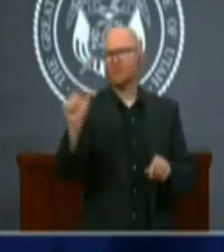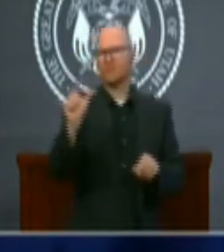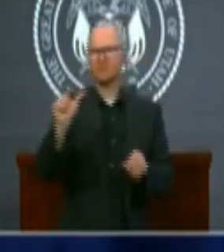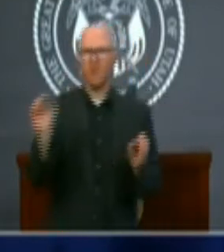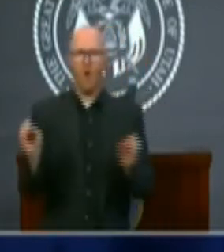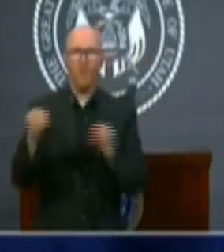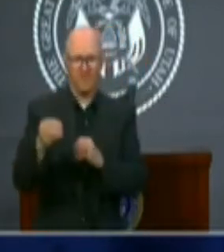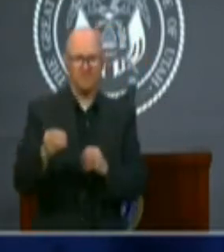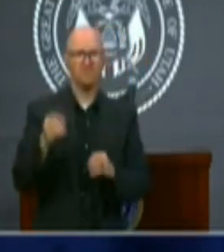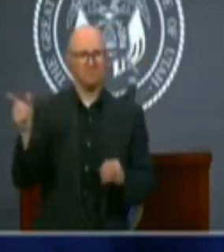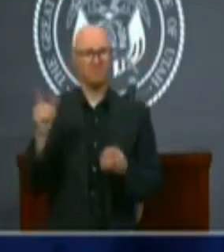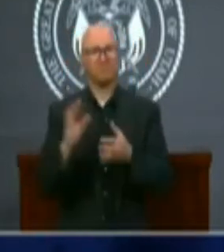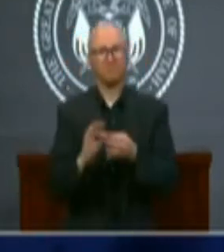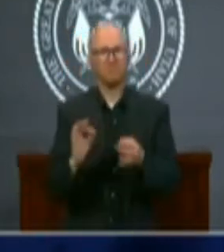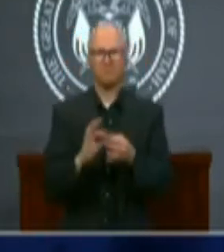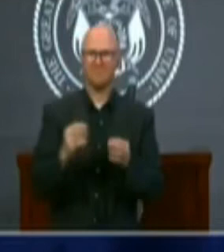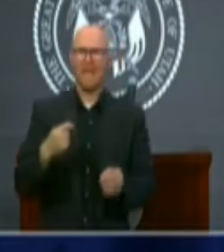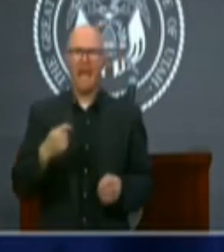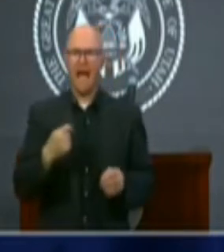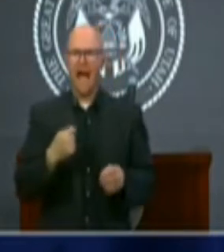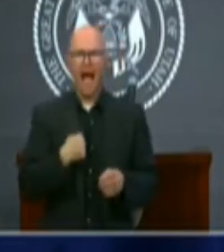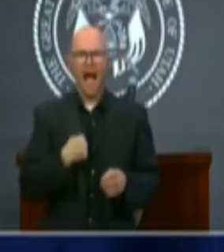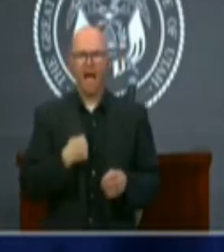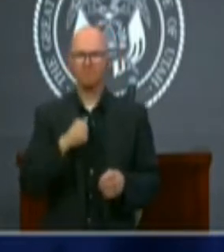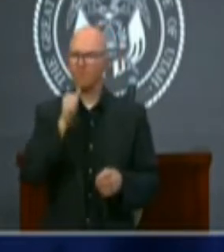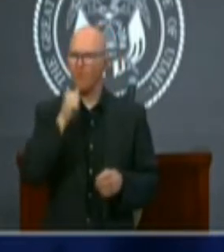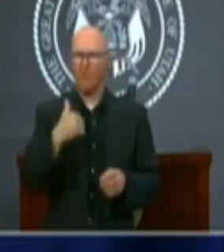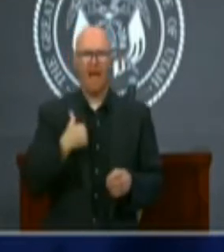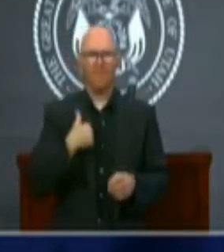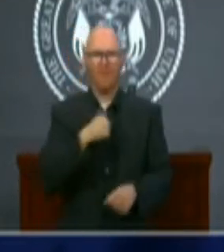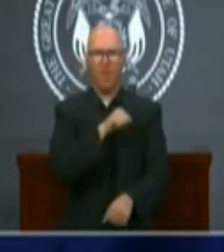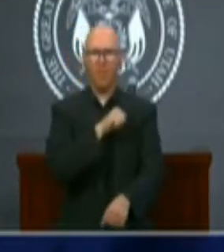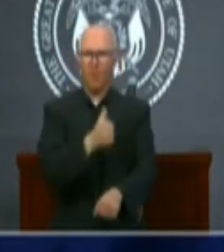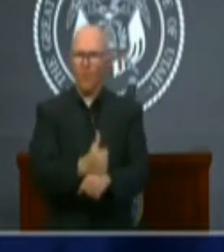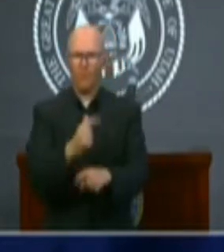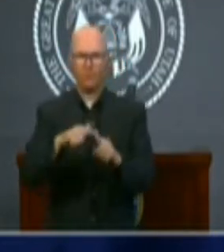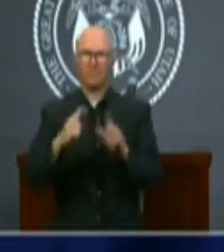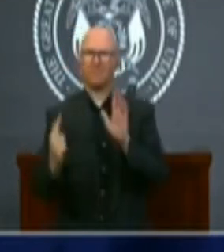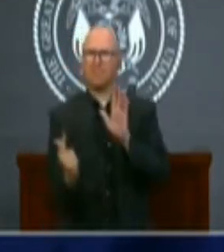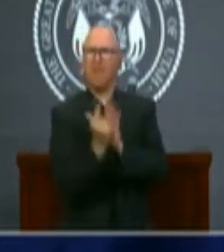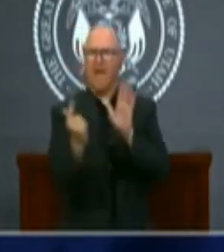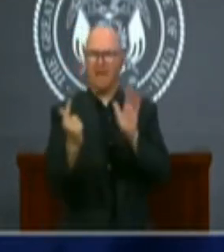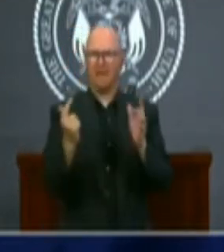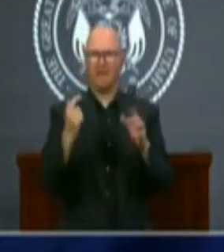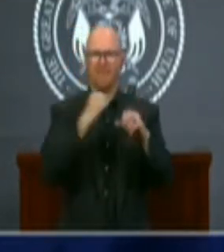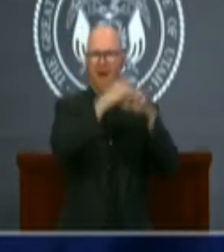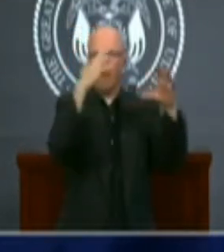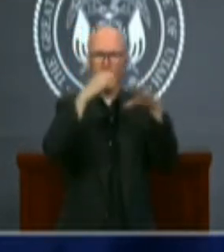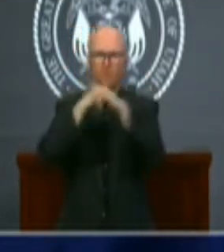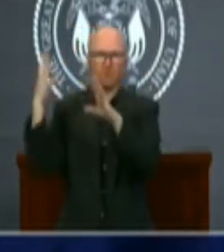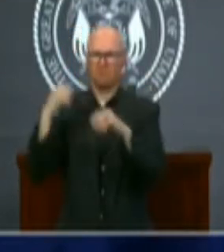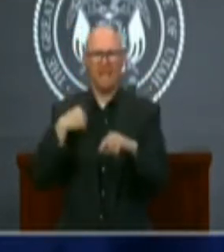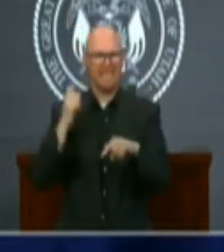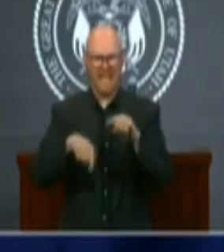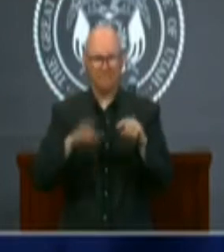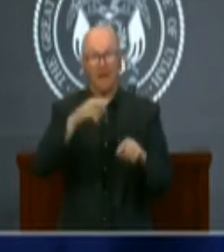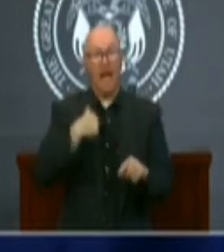counsel that I do not have the authority to implement a statewide ban. I do think it's a good